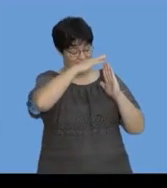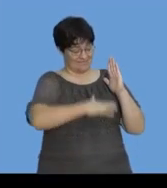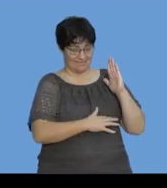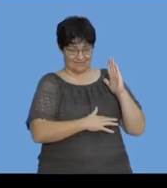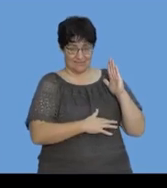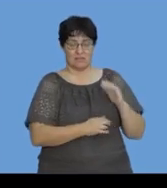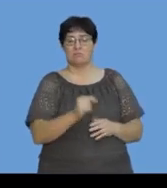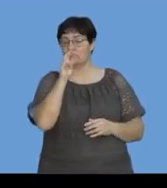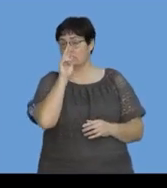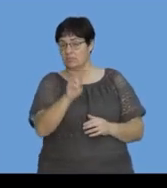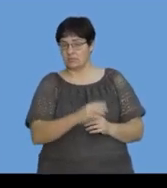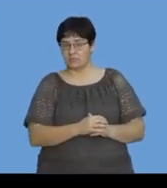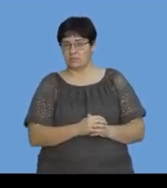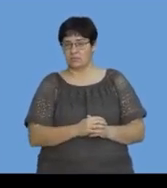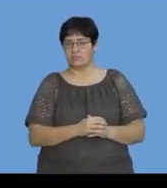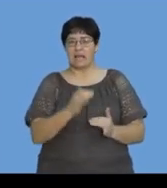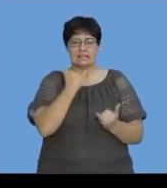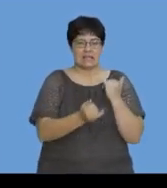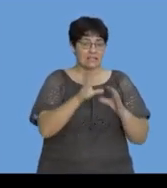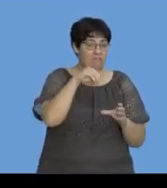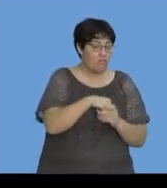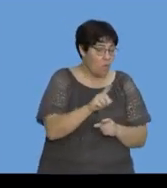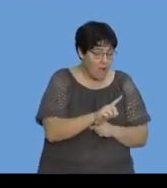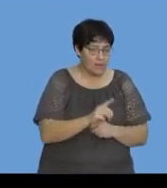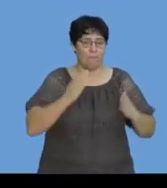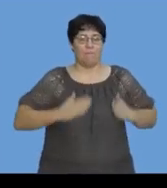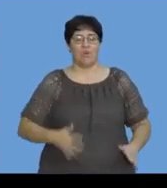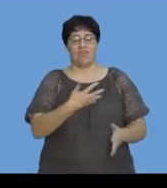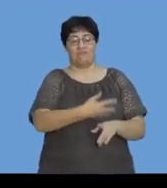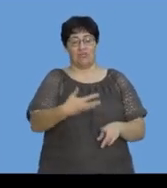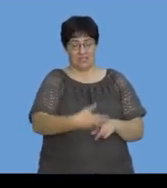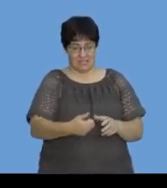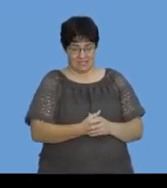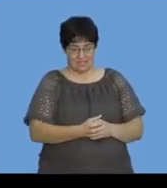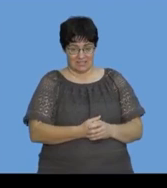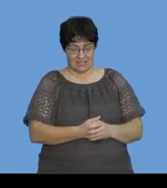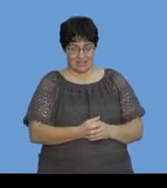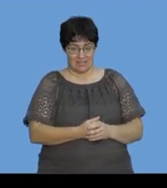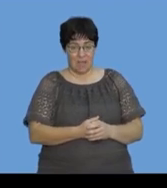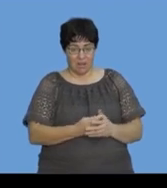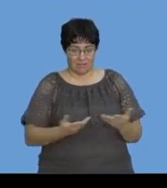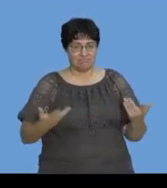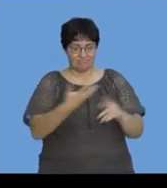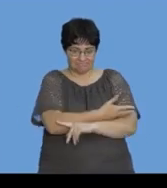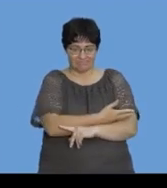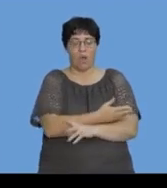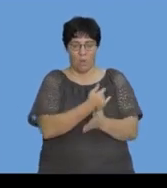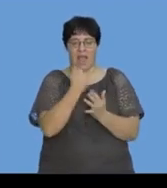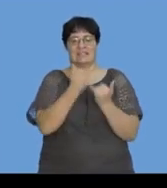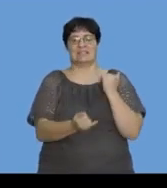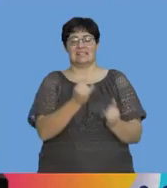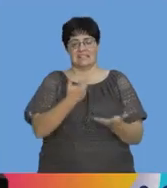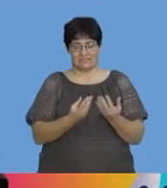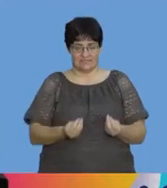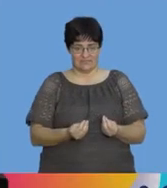at our reading. Now let's have a look. Sex involves body fluids. The swapping of body